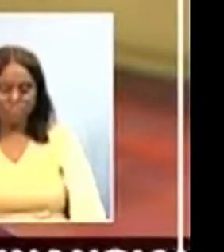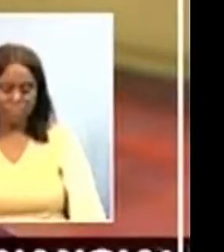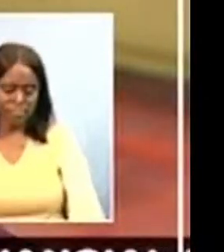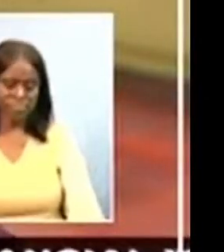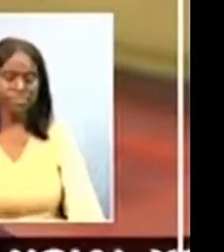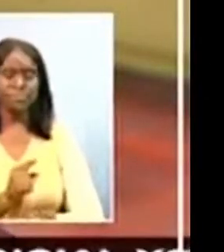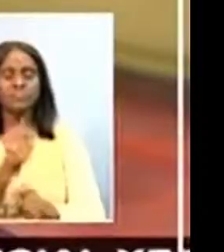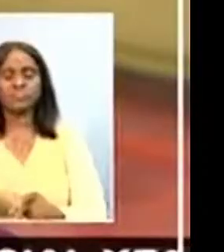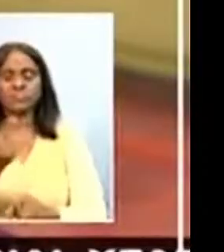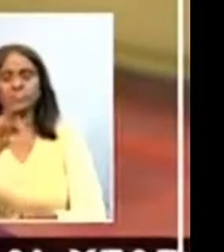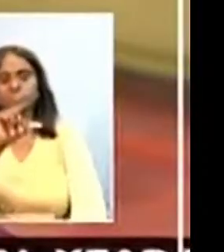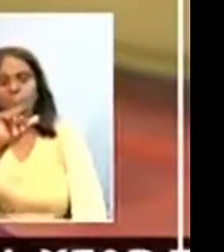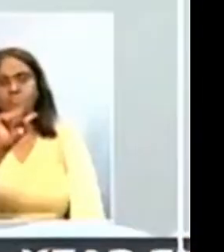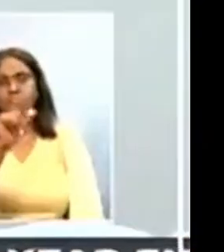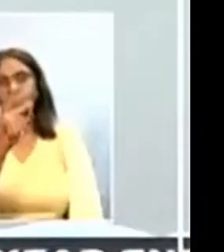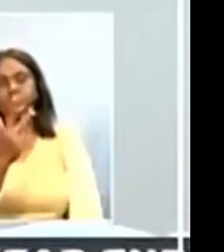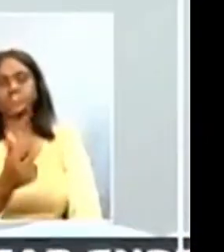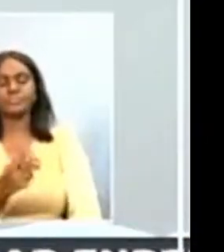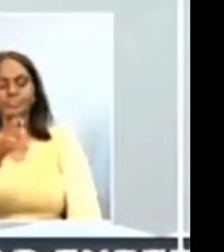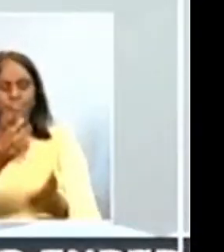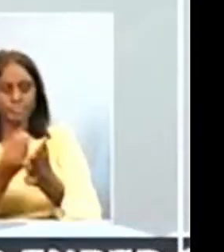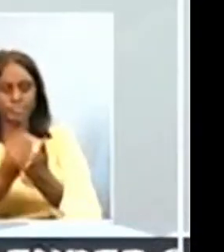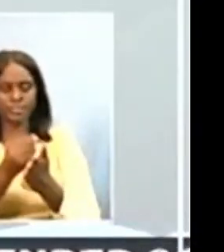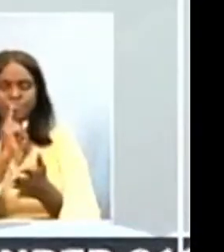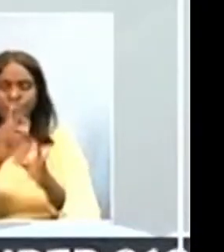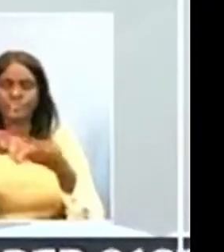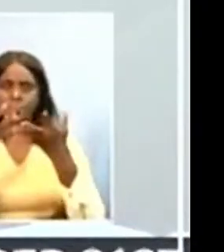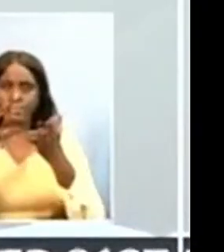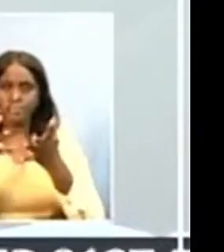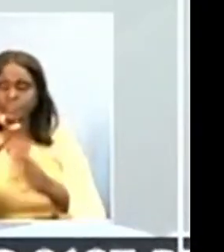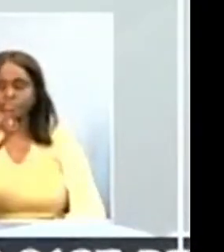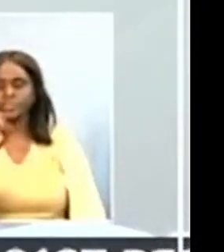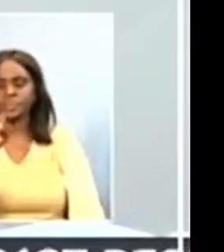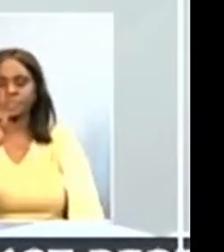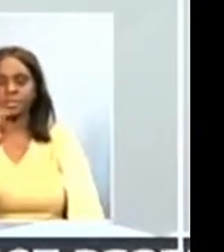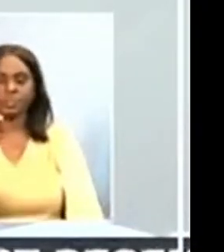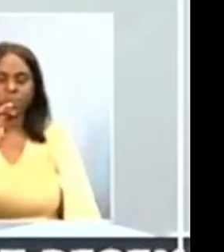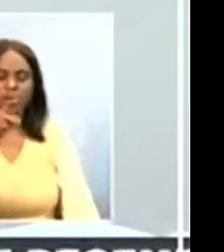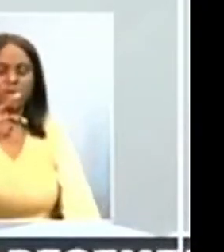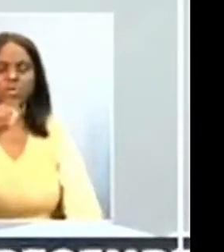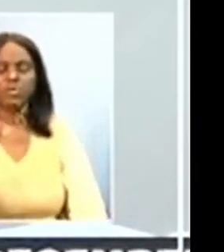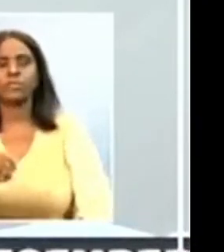just to 2023. Money is released to SIKONGO.